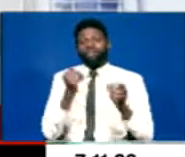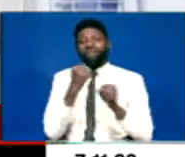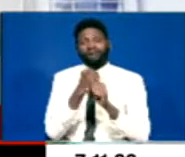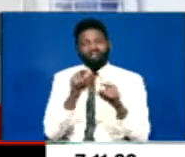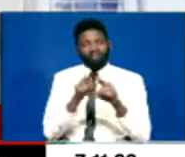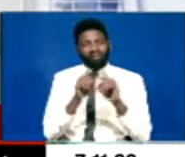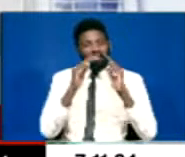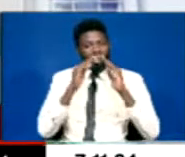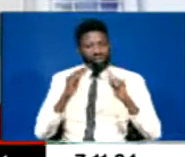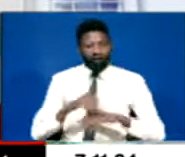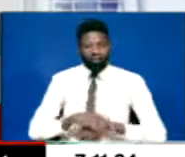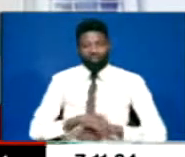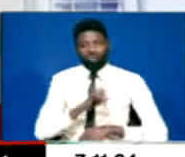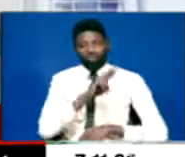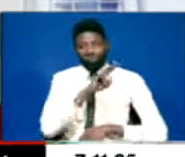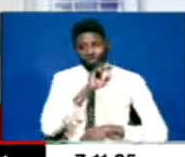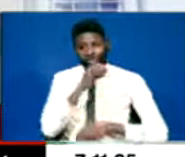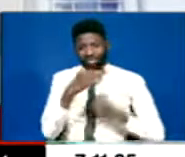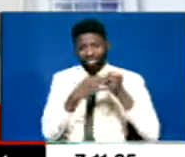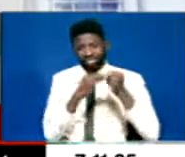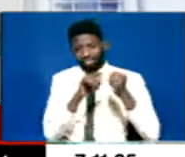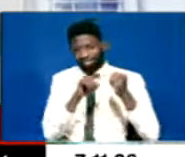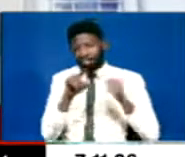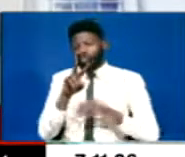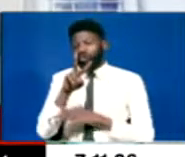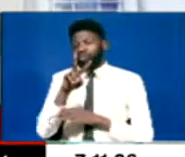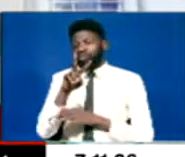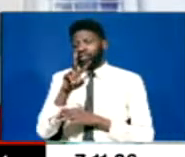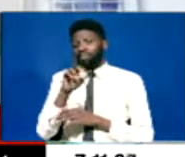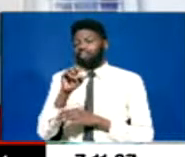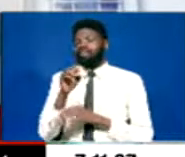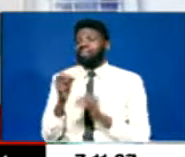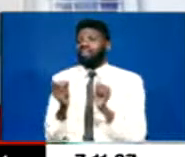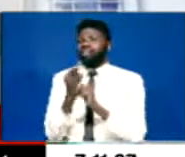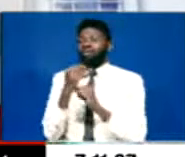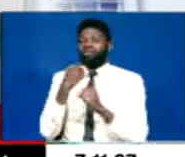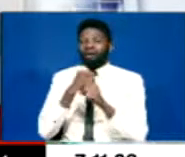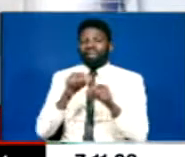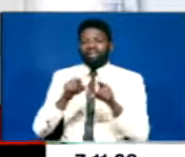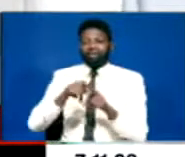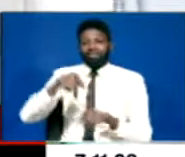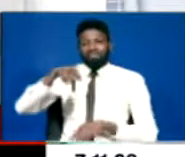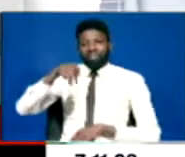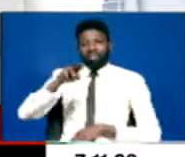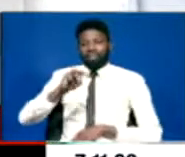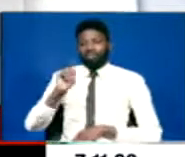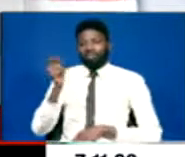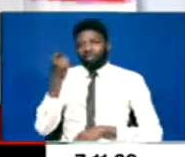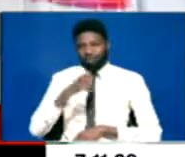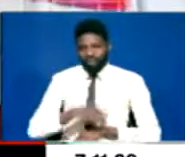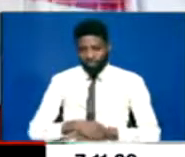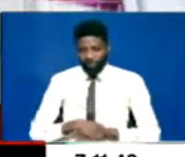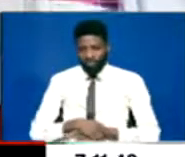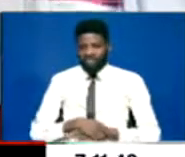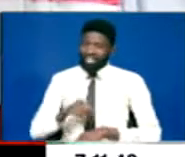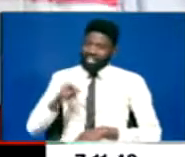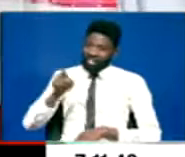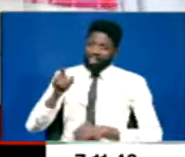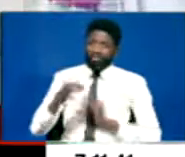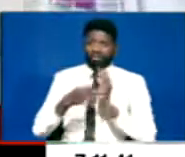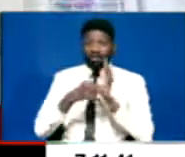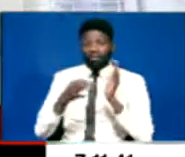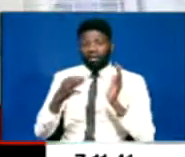to 2013, he served as the Prime Minister of Kenya. Odinga was identified with the country's so-called Second